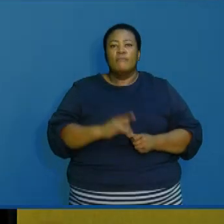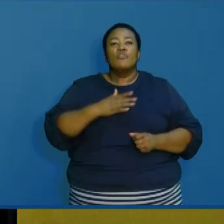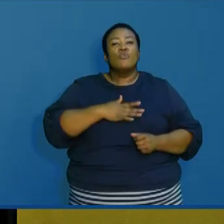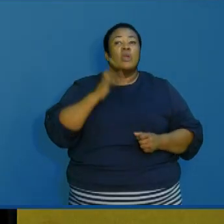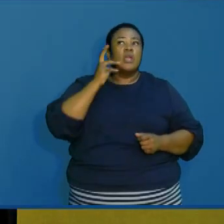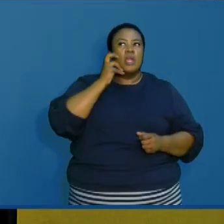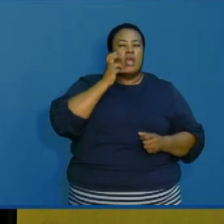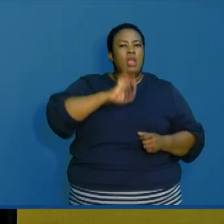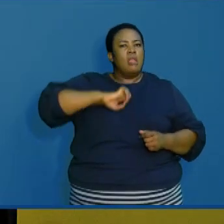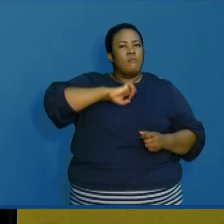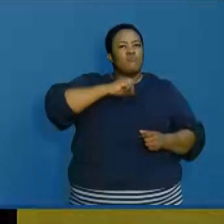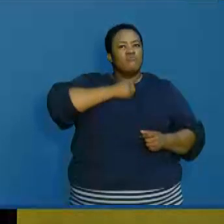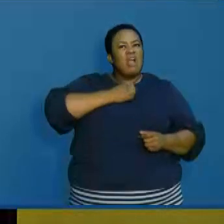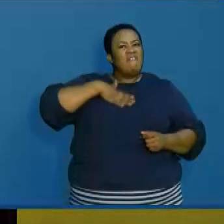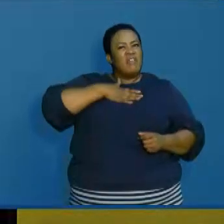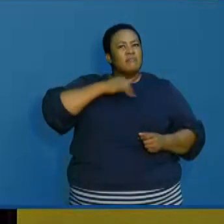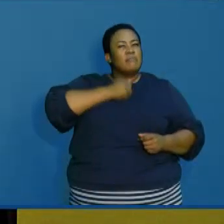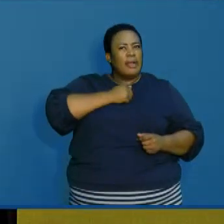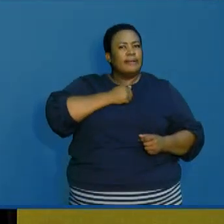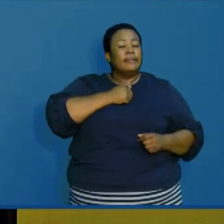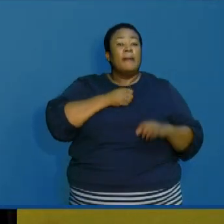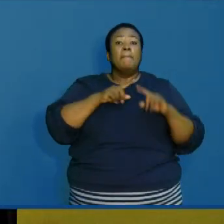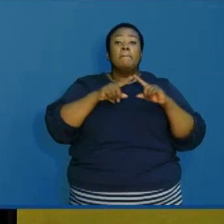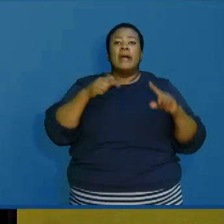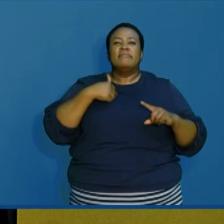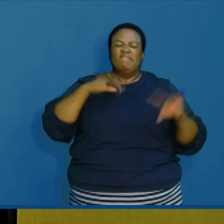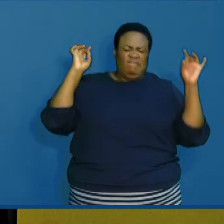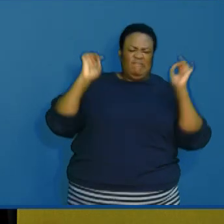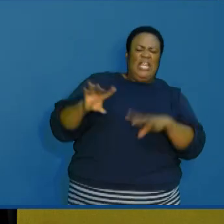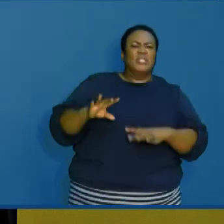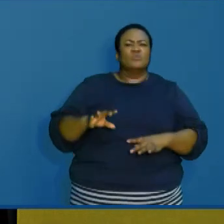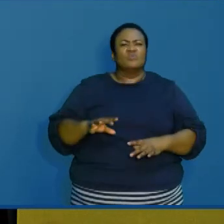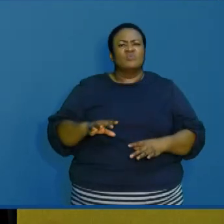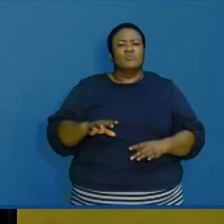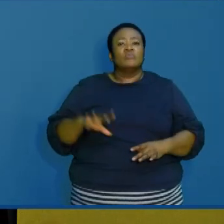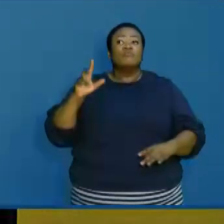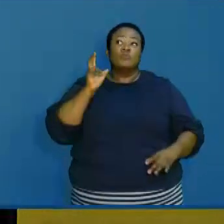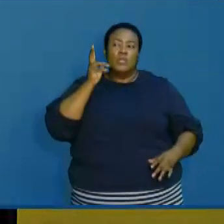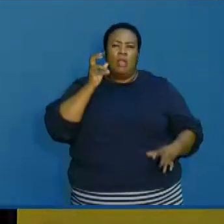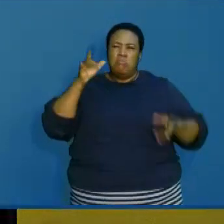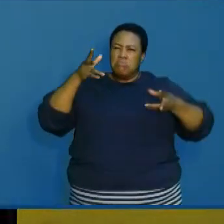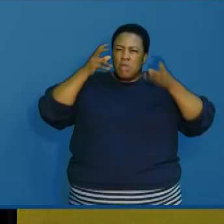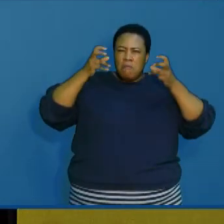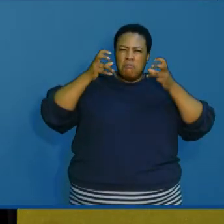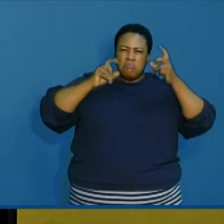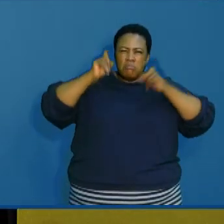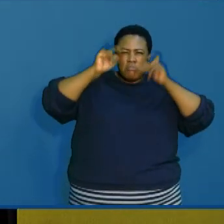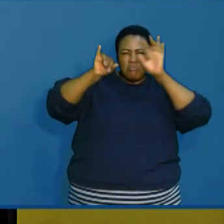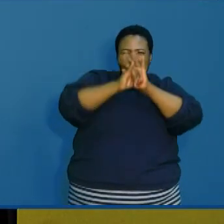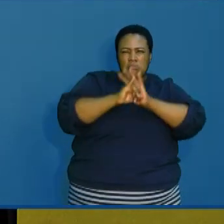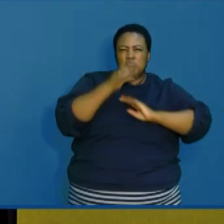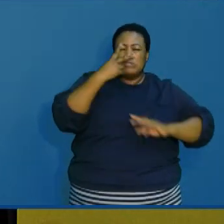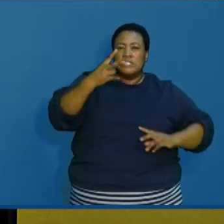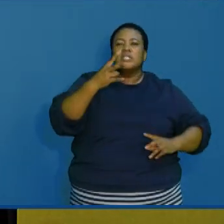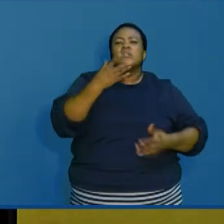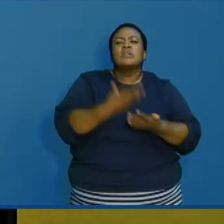feeling. But if I say, I hate you, you can hear the anger inside of